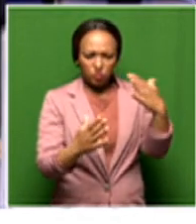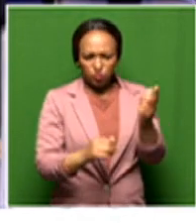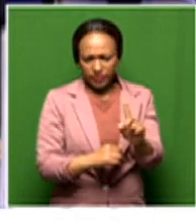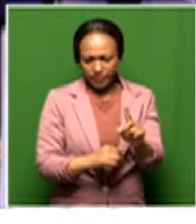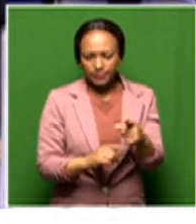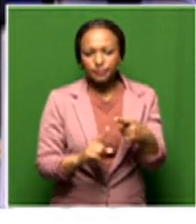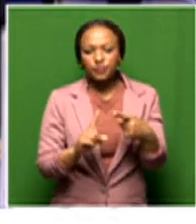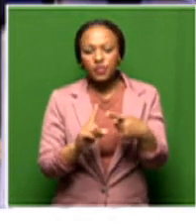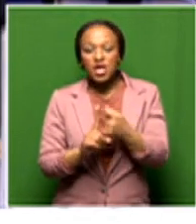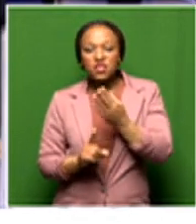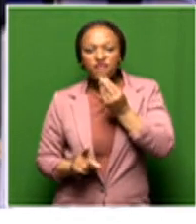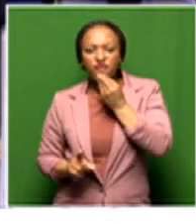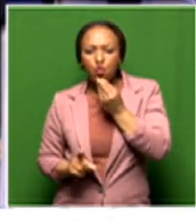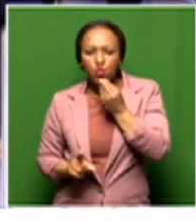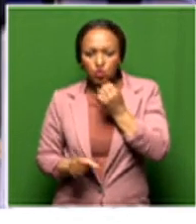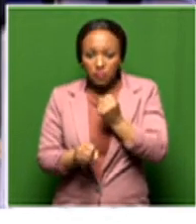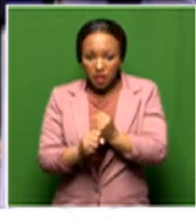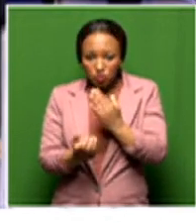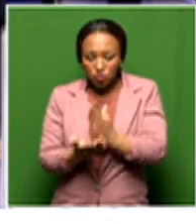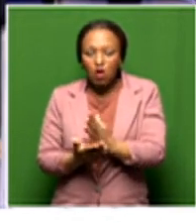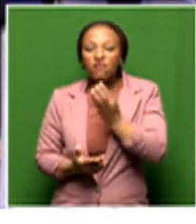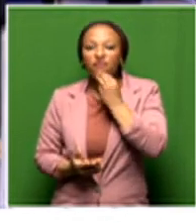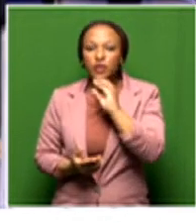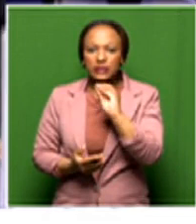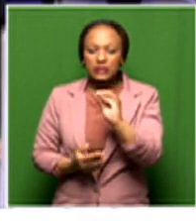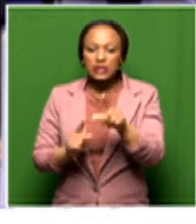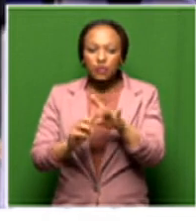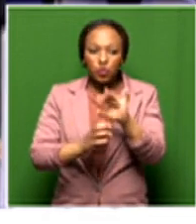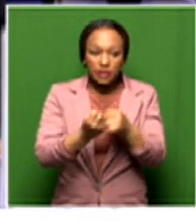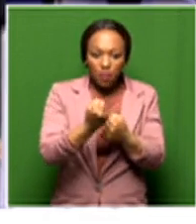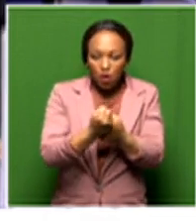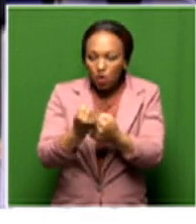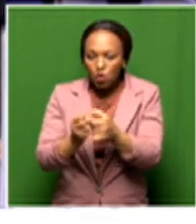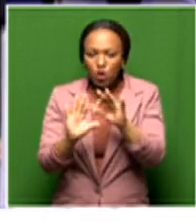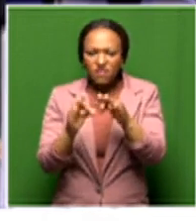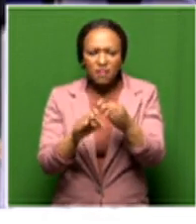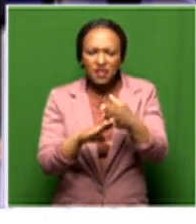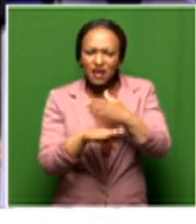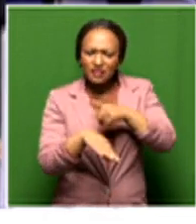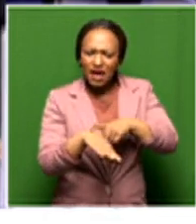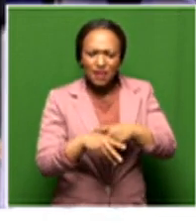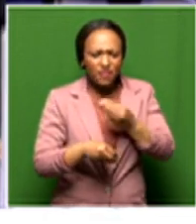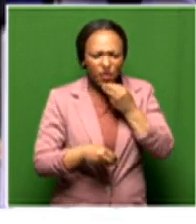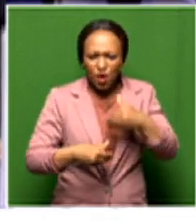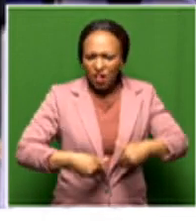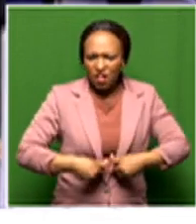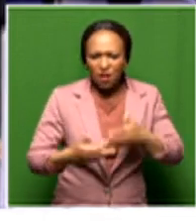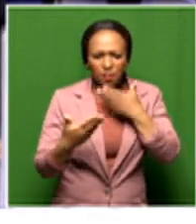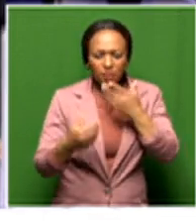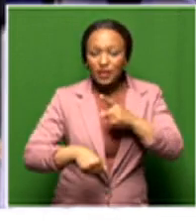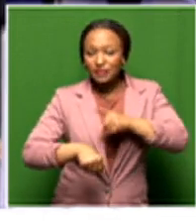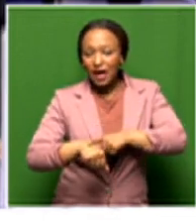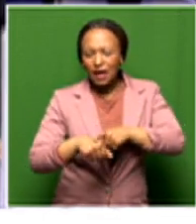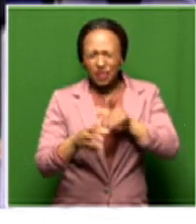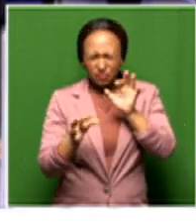really been around food security, supporting families who were destitute, particularly during the time